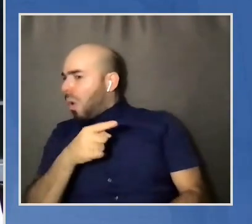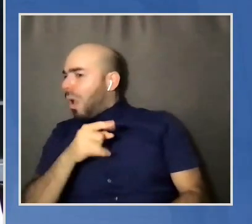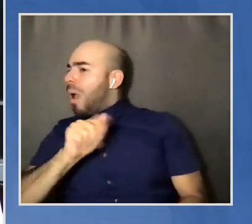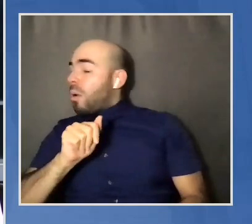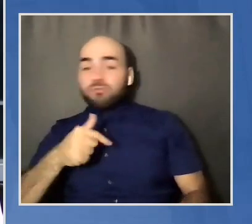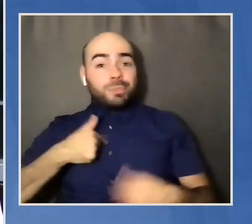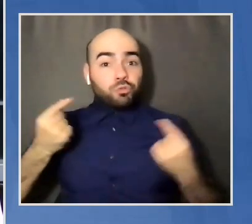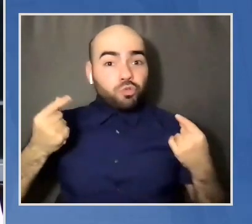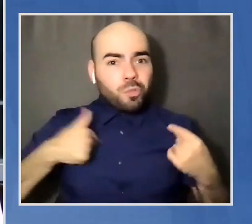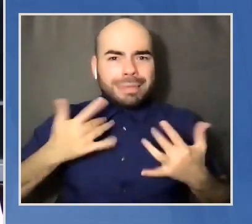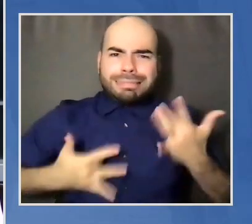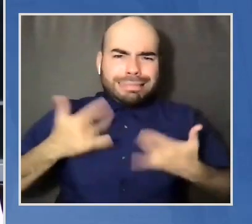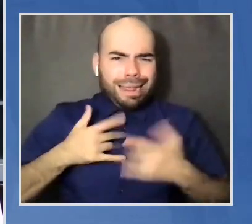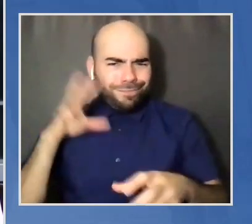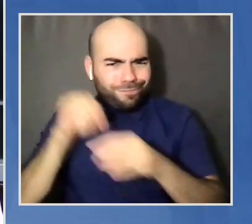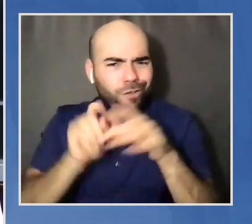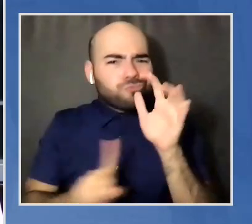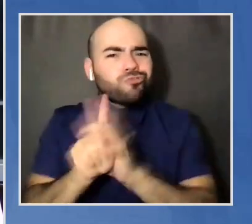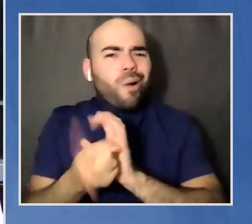to help turn Iowa blue.